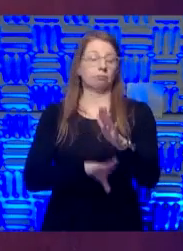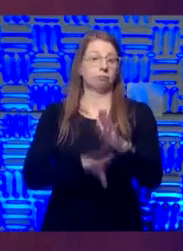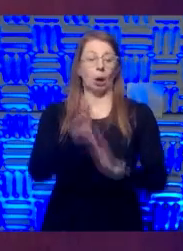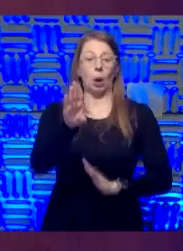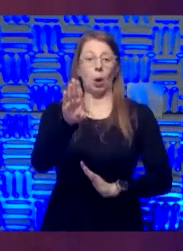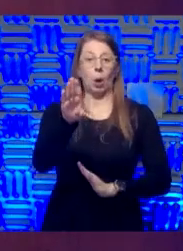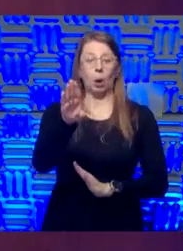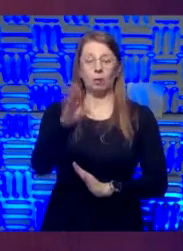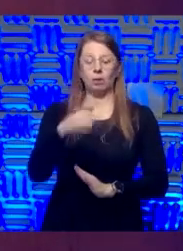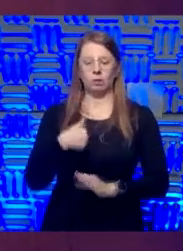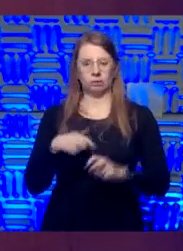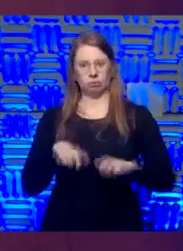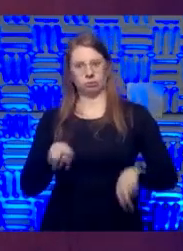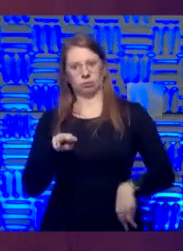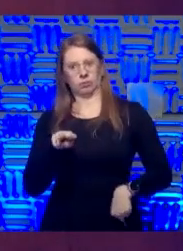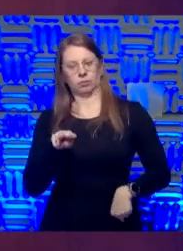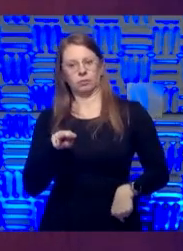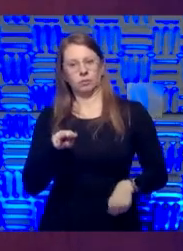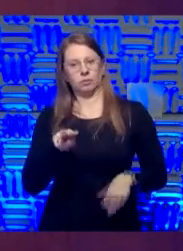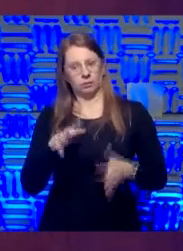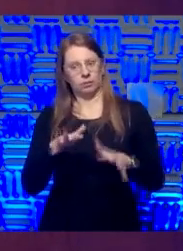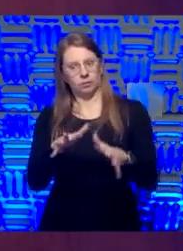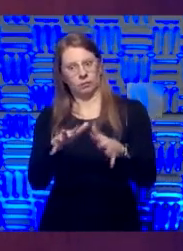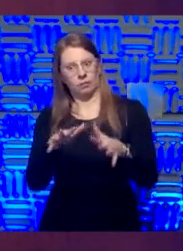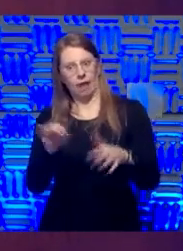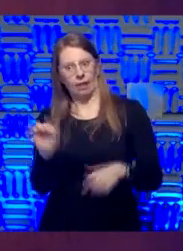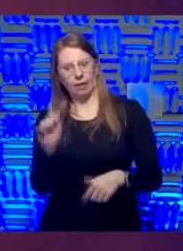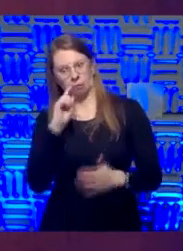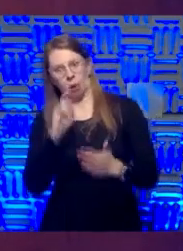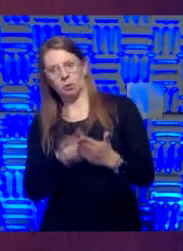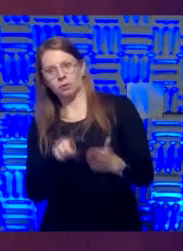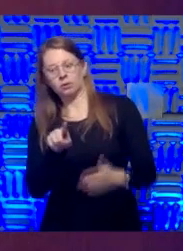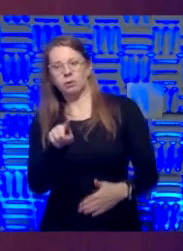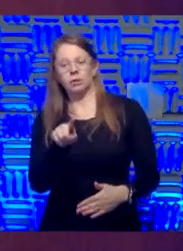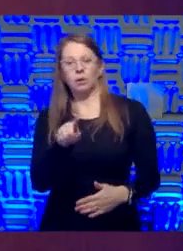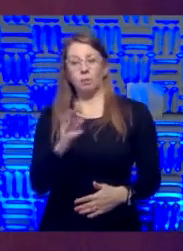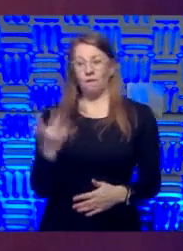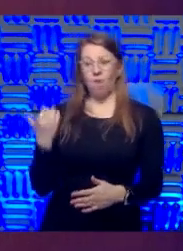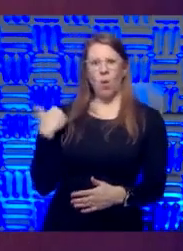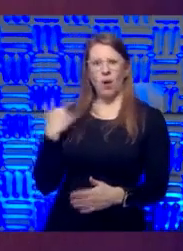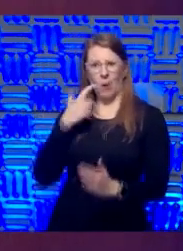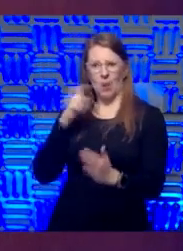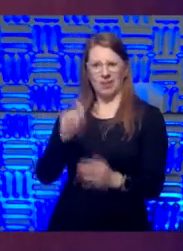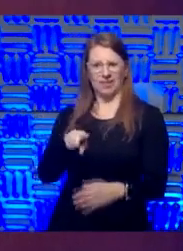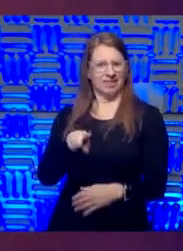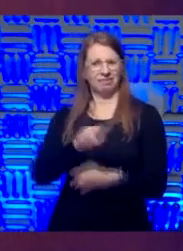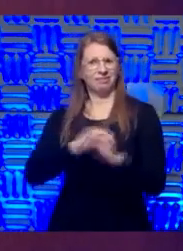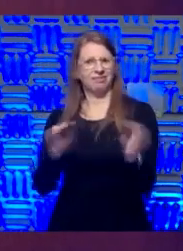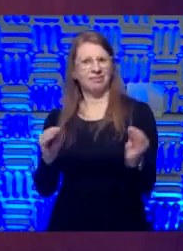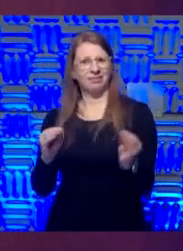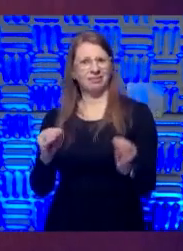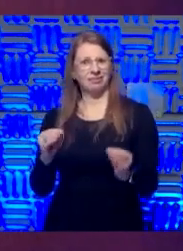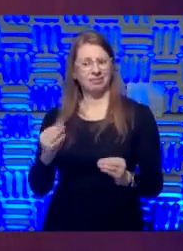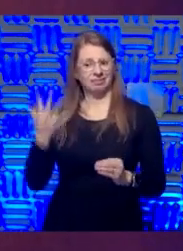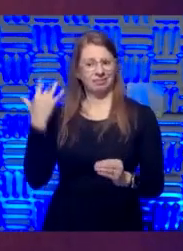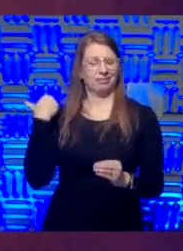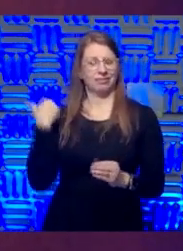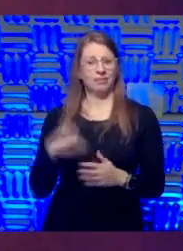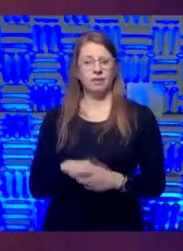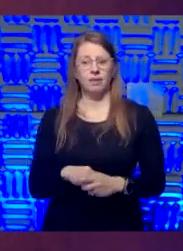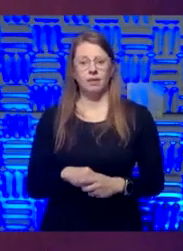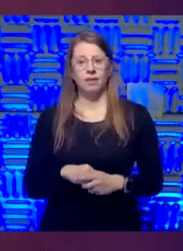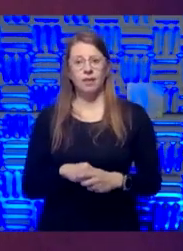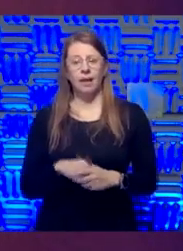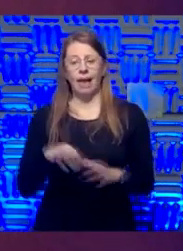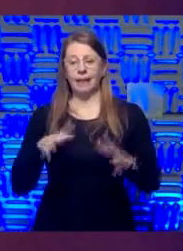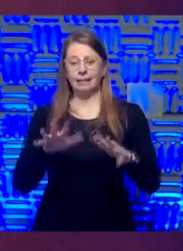we're on the sidelines seeing some of these very anxious athletes that I didn't used to see young in my career. We have a very high